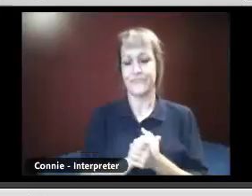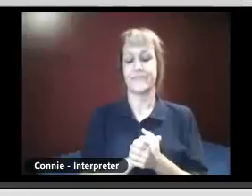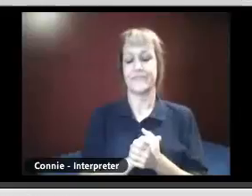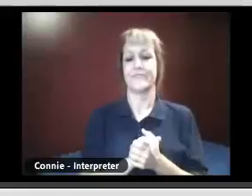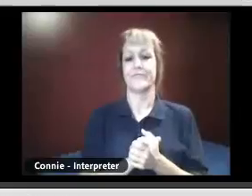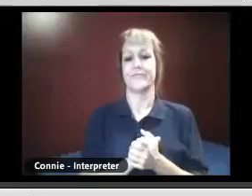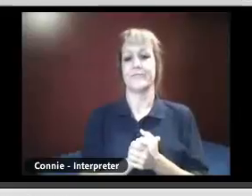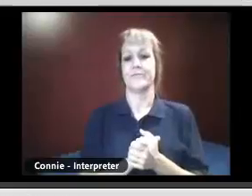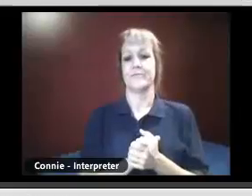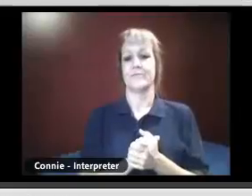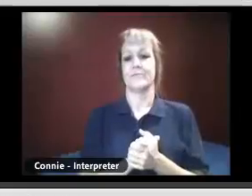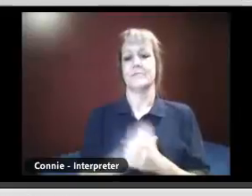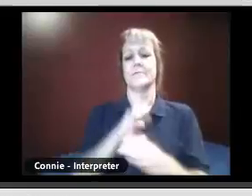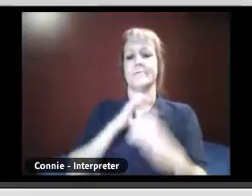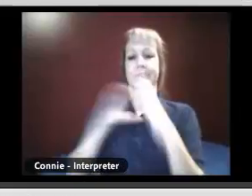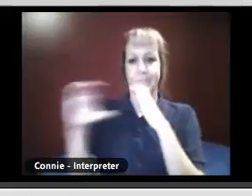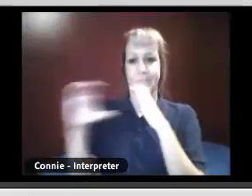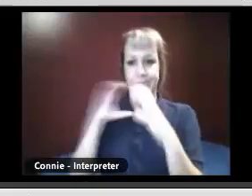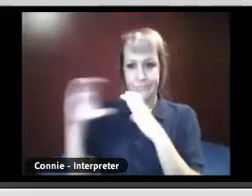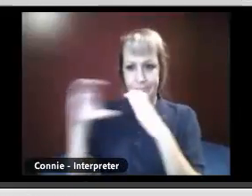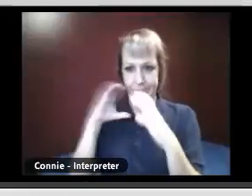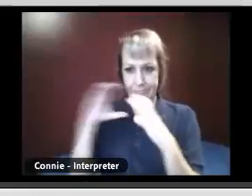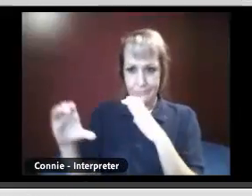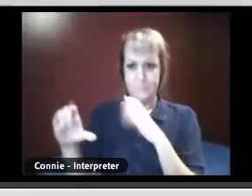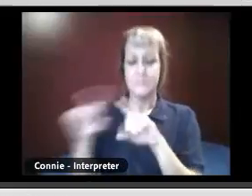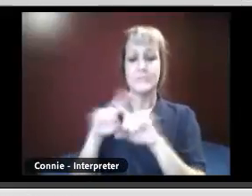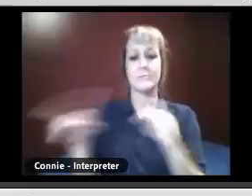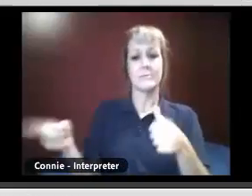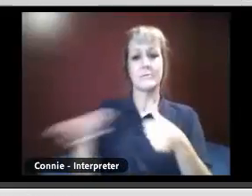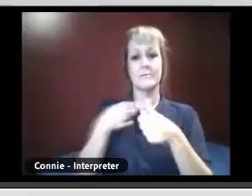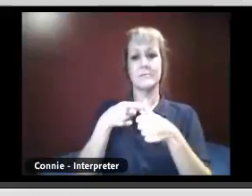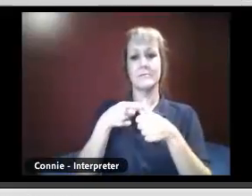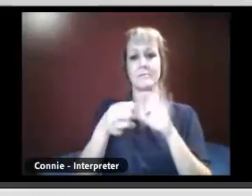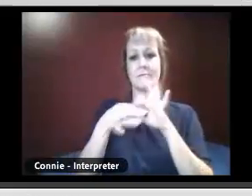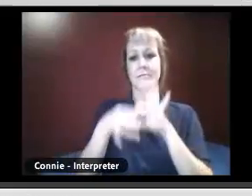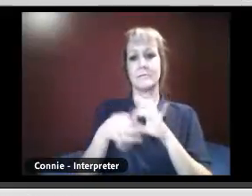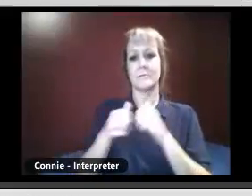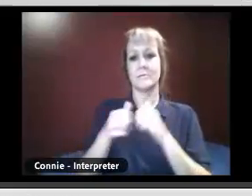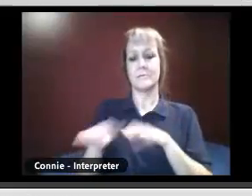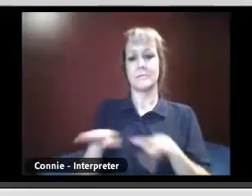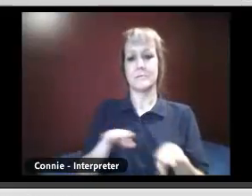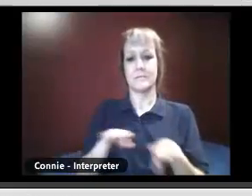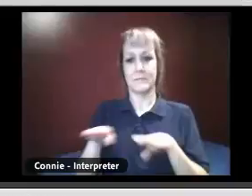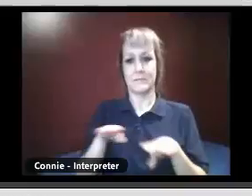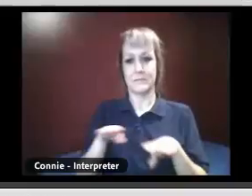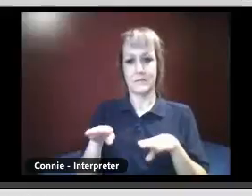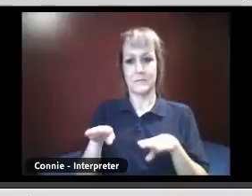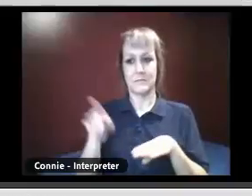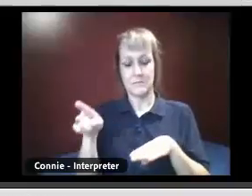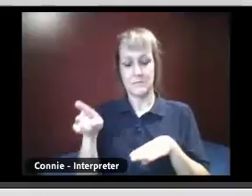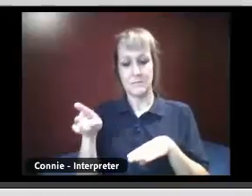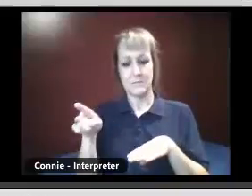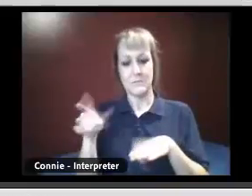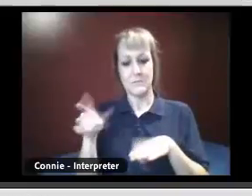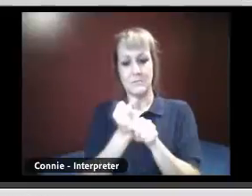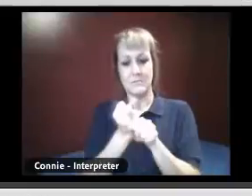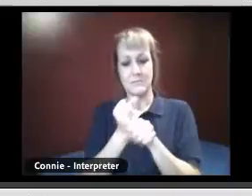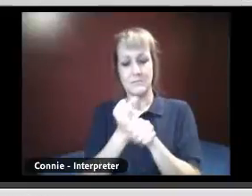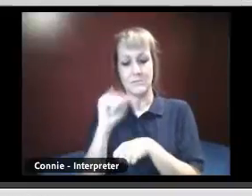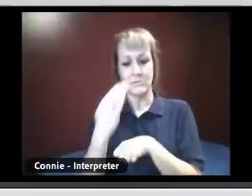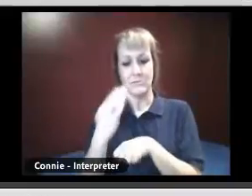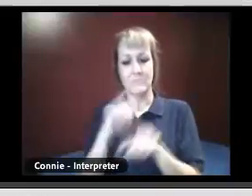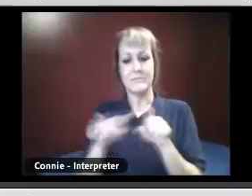Well, we had a long conversation, but the first part of it, was behavior. Even though he technically got the title for the role, never really stepped